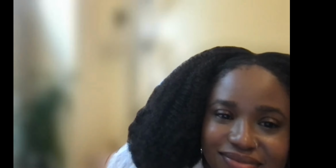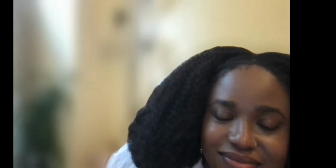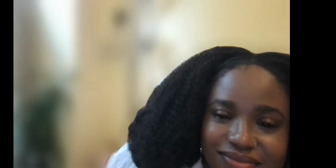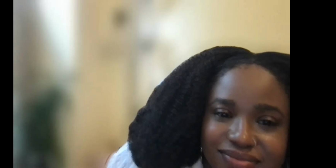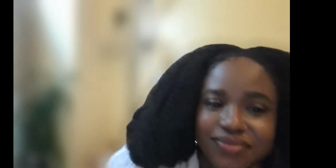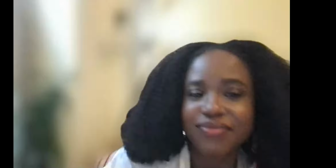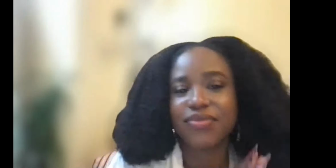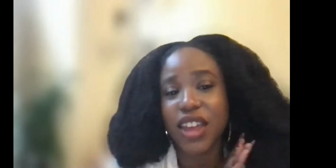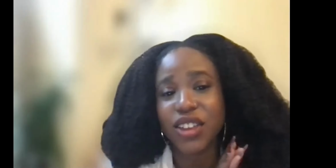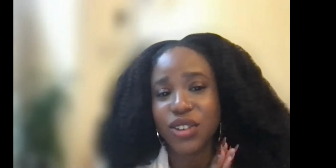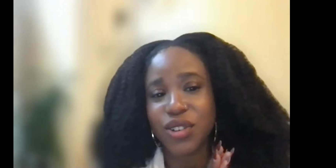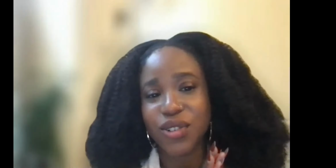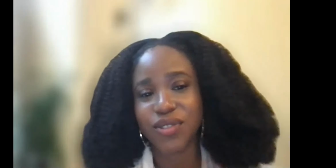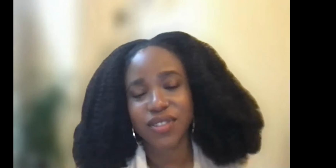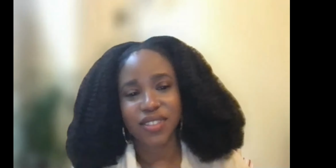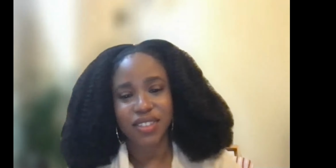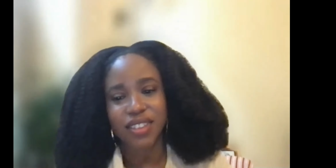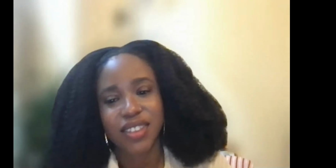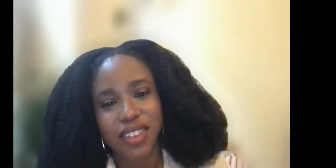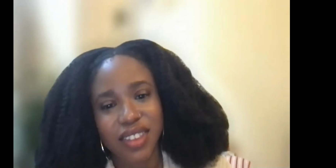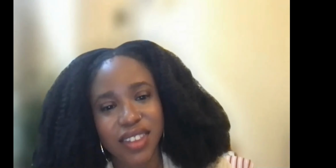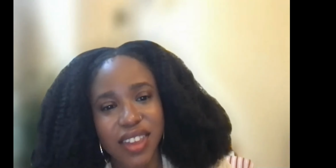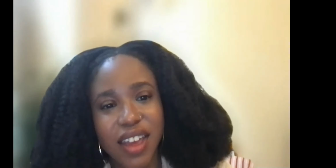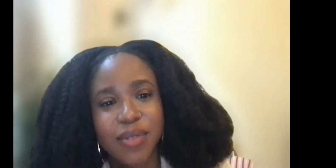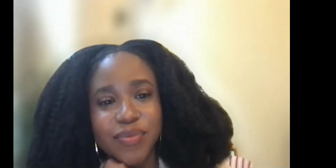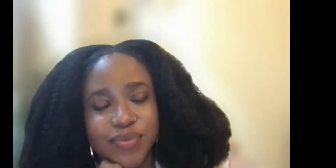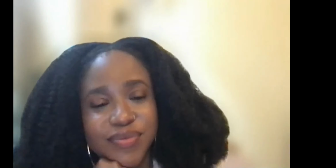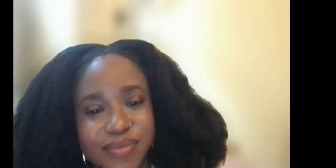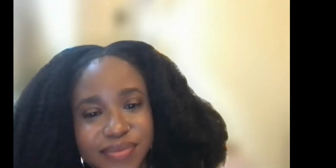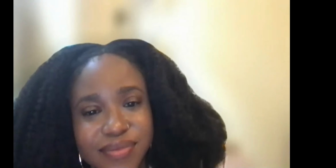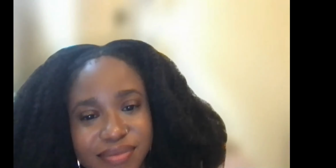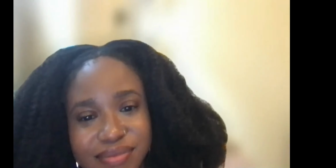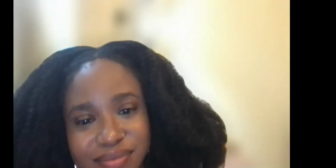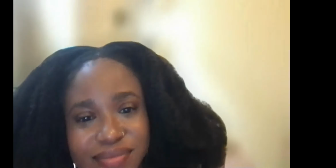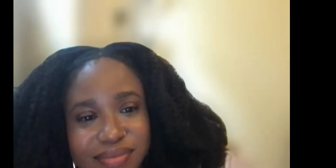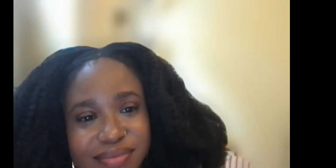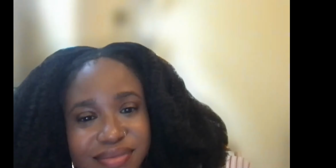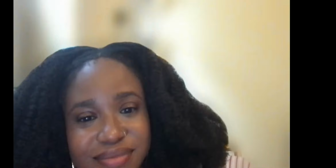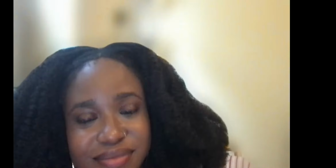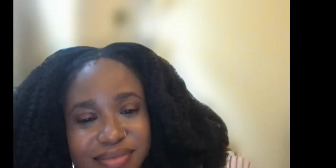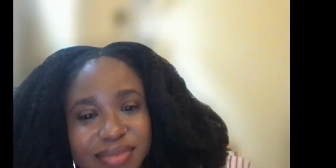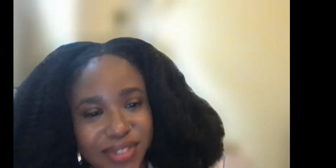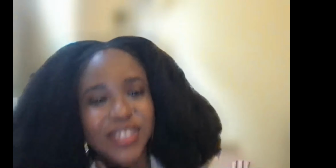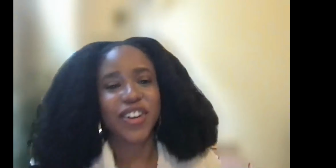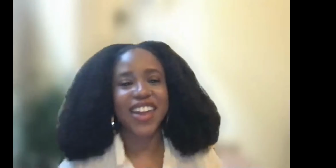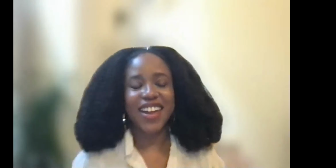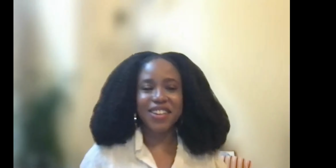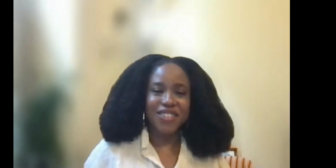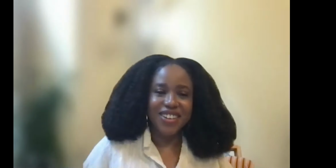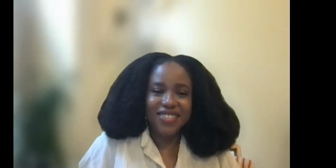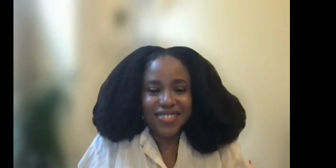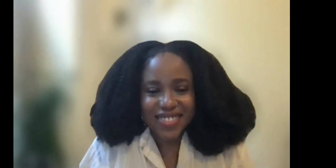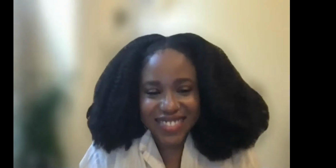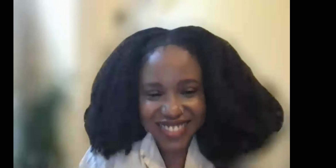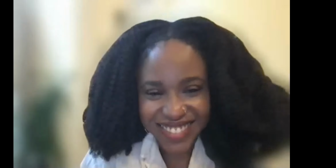through. Yeah. Thank you. Be in touch. Yeah. I will. I'm on it right now. Great. I love